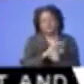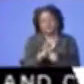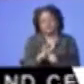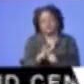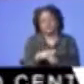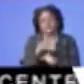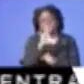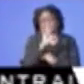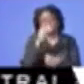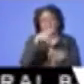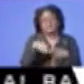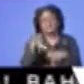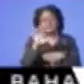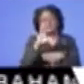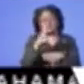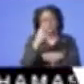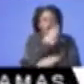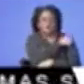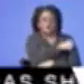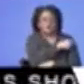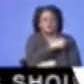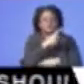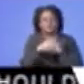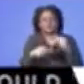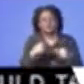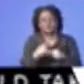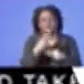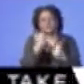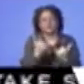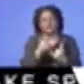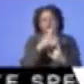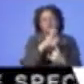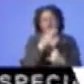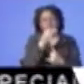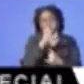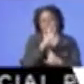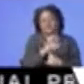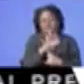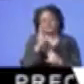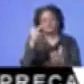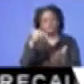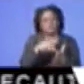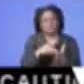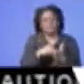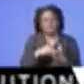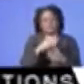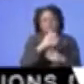completed. Globally, there are now more than 4.5 million COVID-19 cases. Just